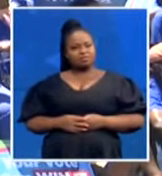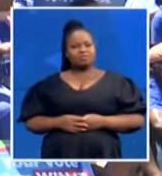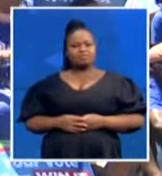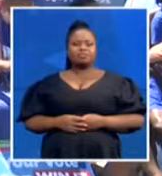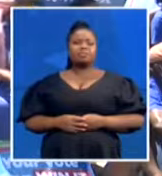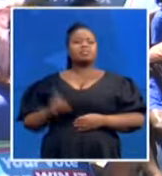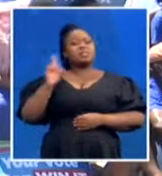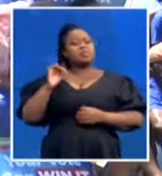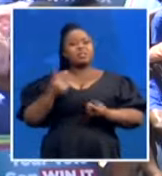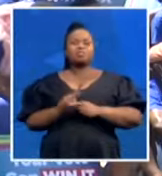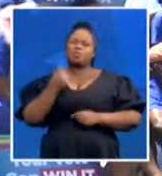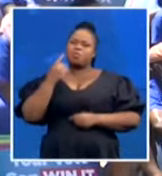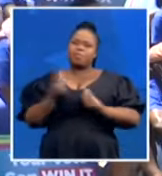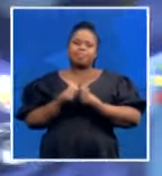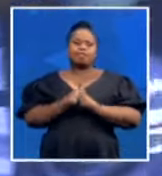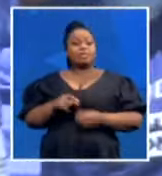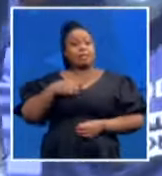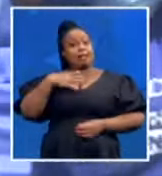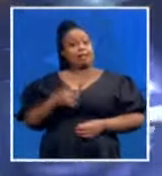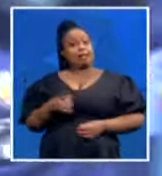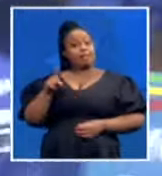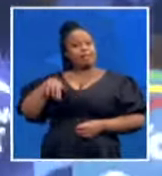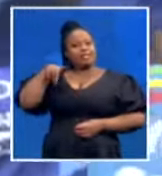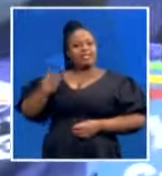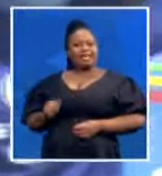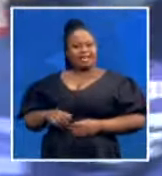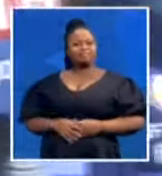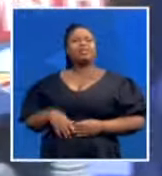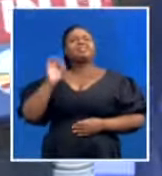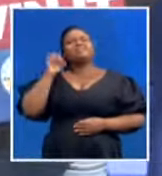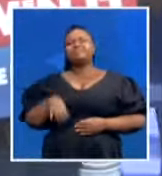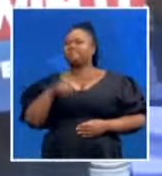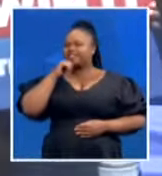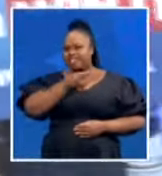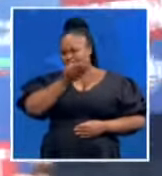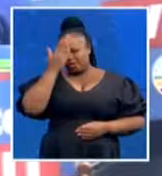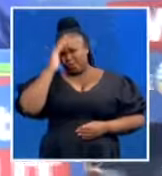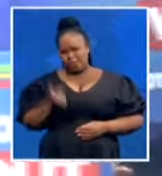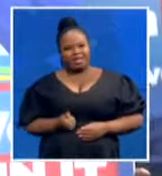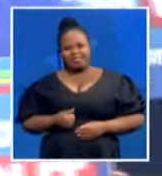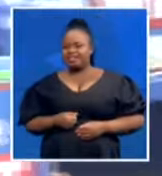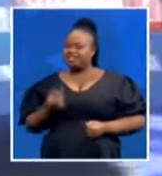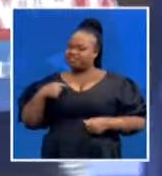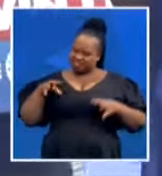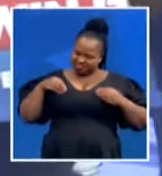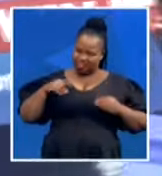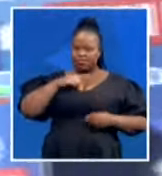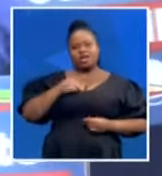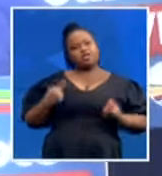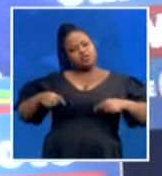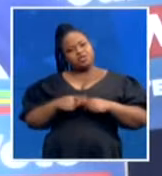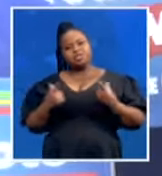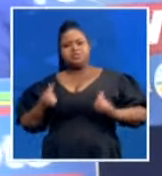About the DA. But even they know they can't deny that we get things done. Even they can't